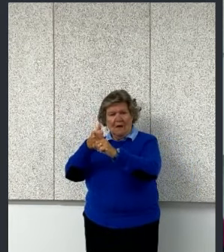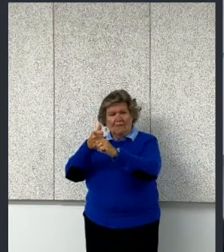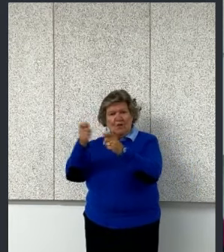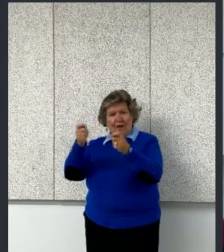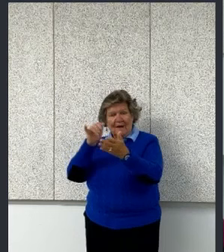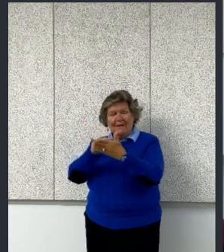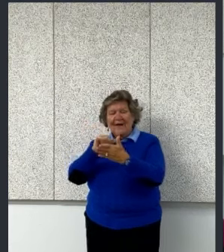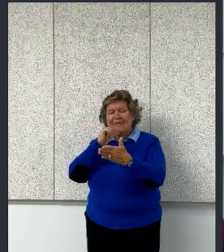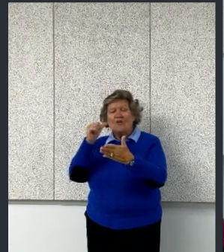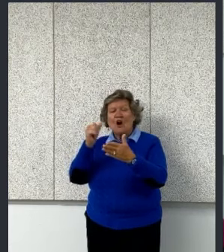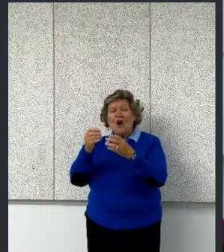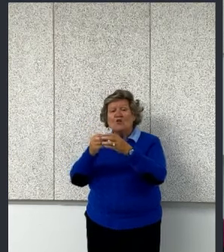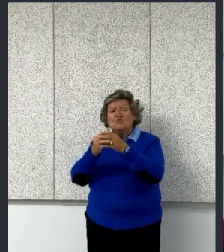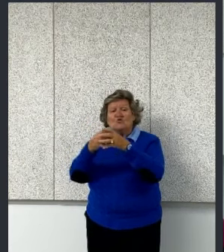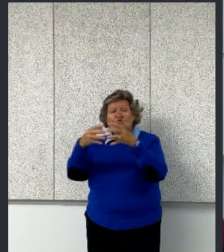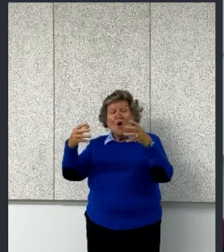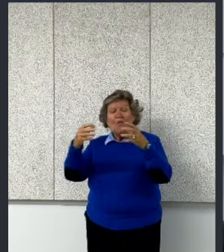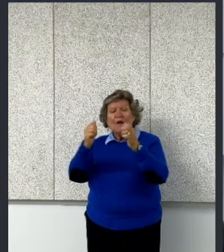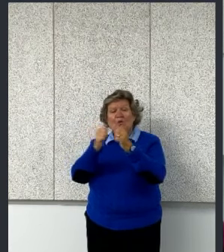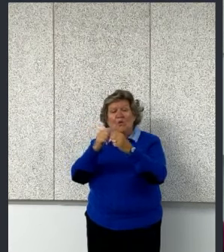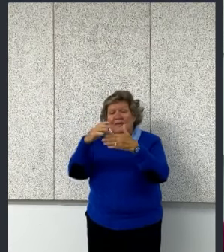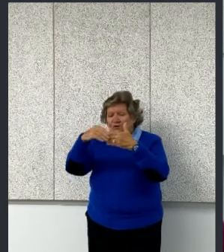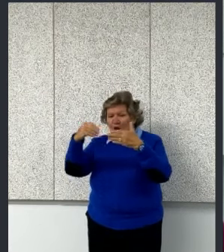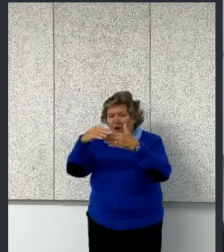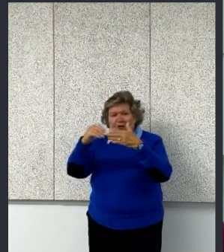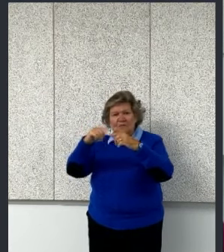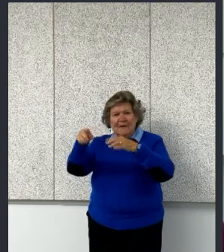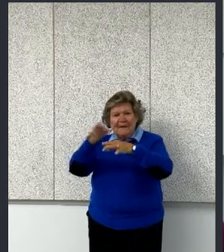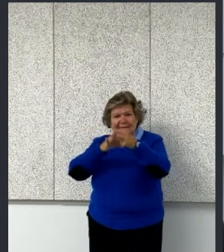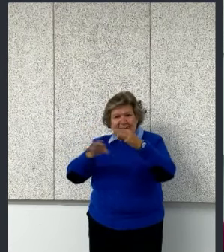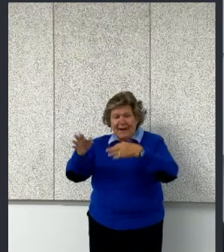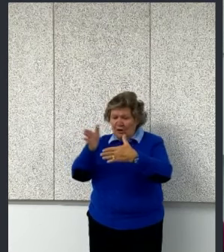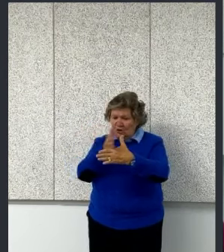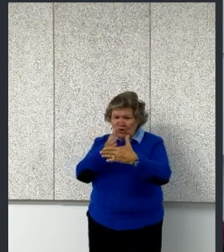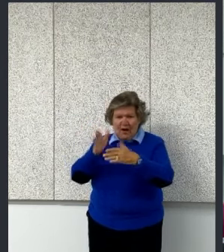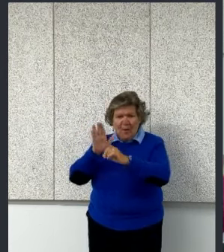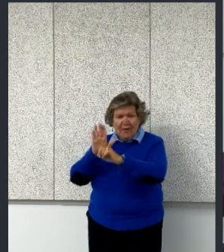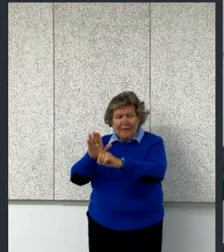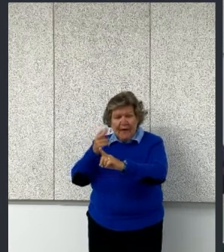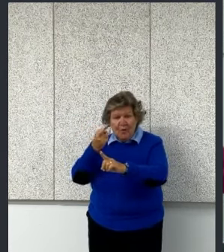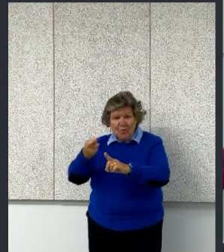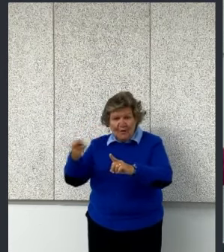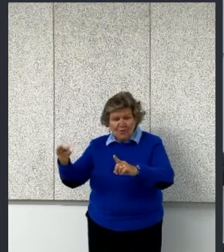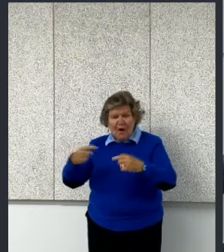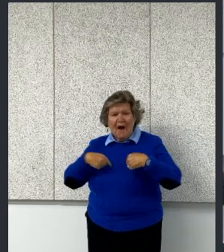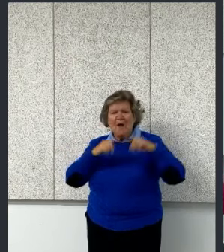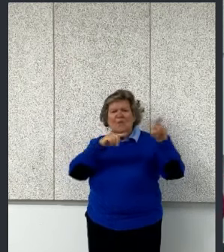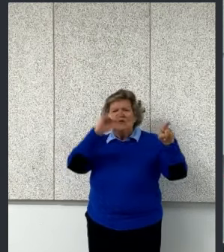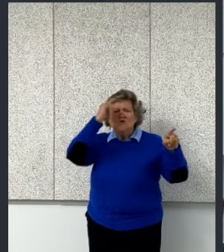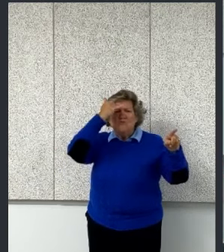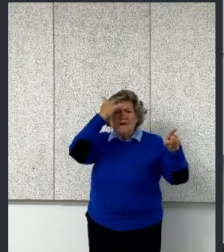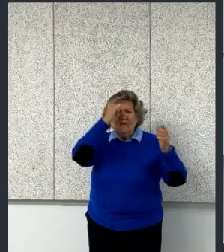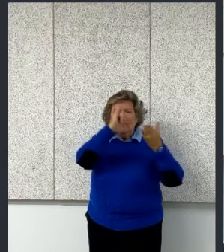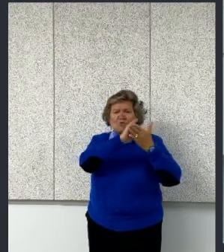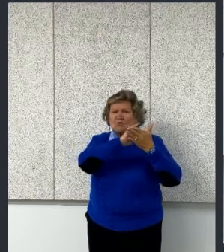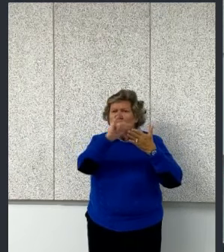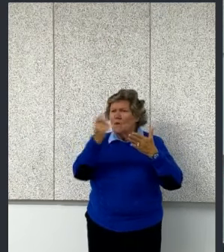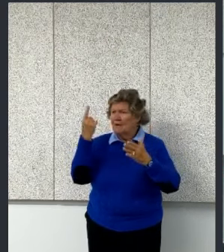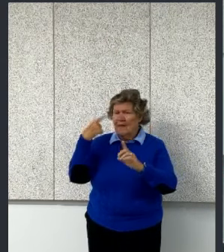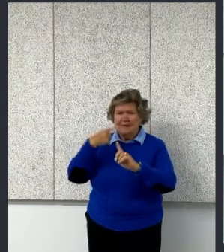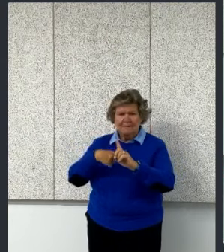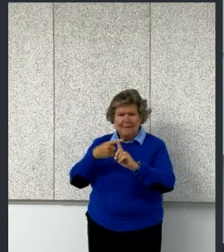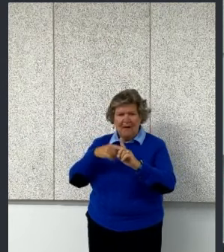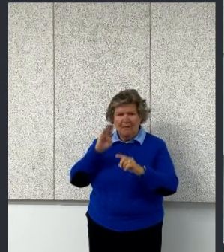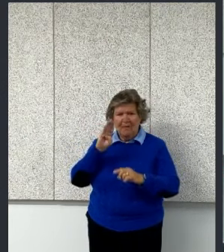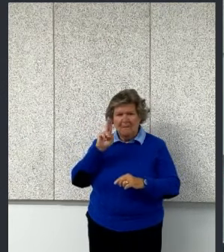with dollars, but with resource sharing. Yes. So, yeah. So yes. Like for example, I was in Buffalo doing site visits last month, and